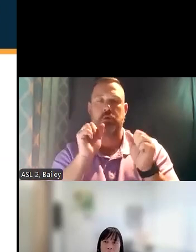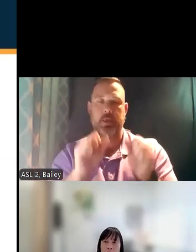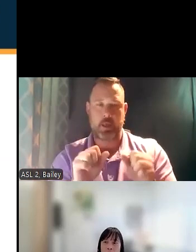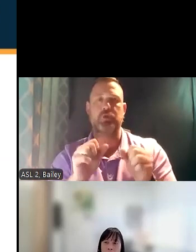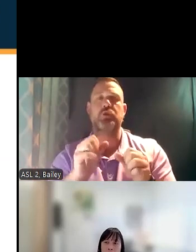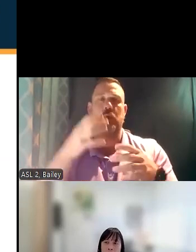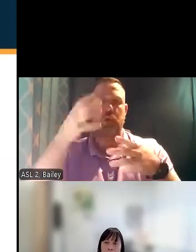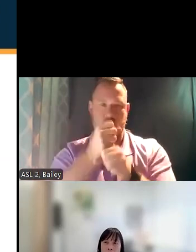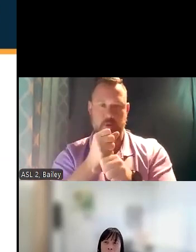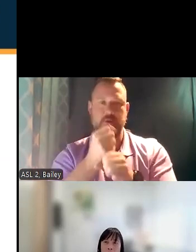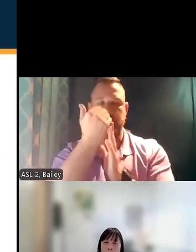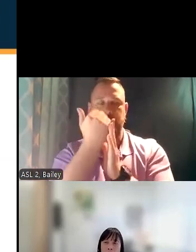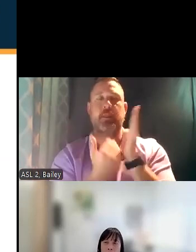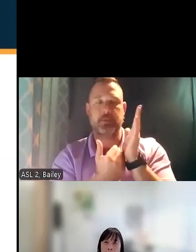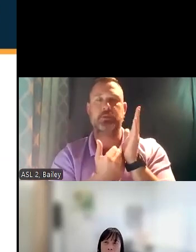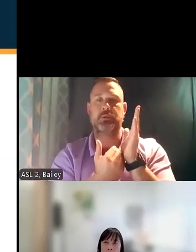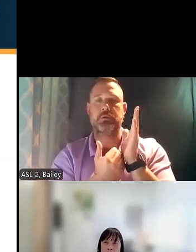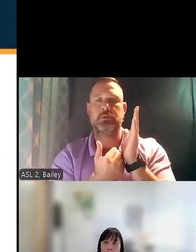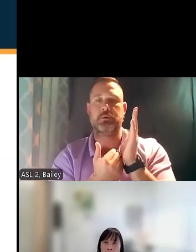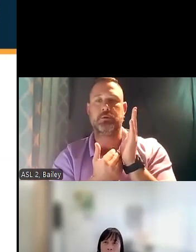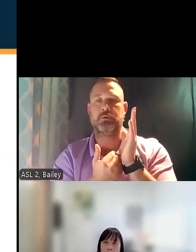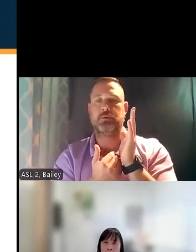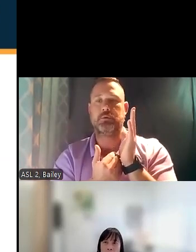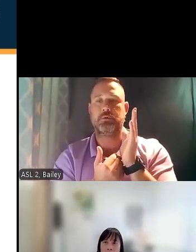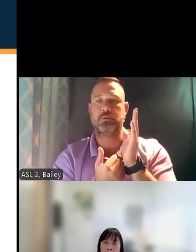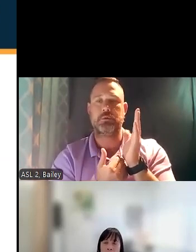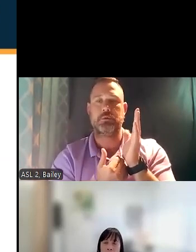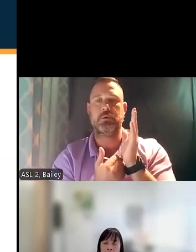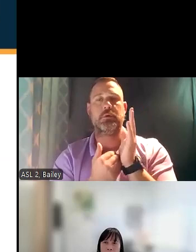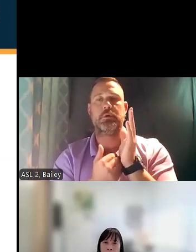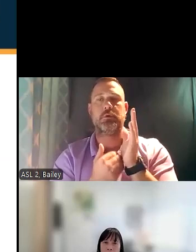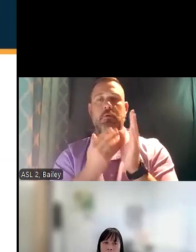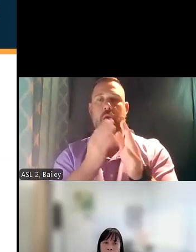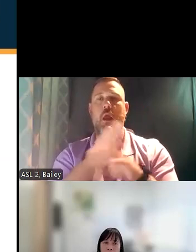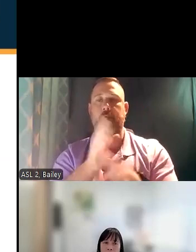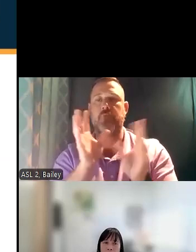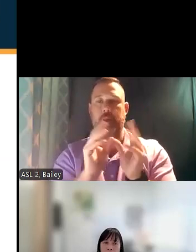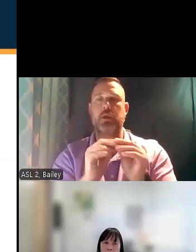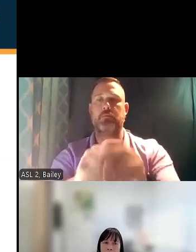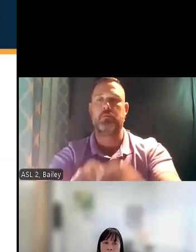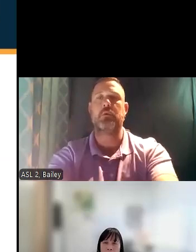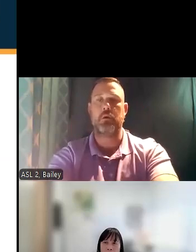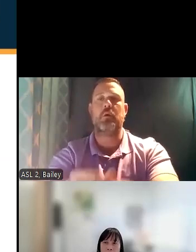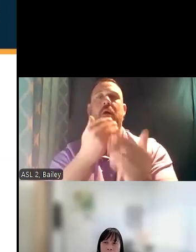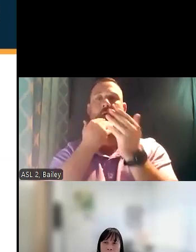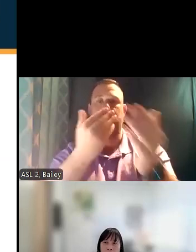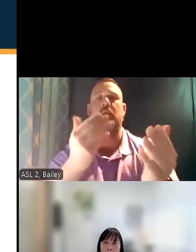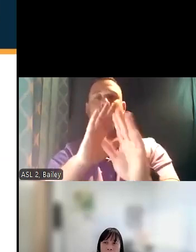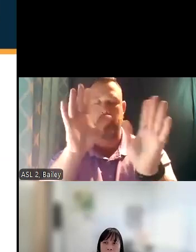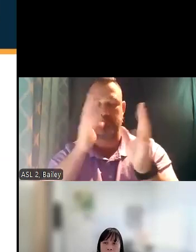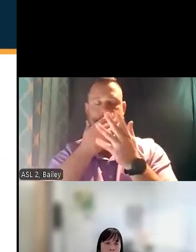a comprehensive list if we can do that after the meeting. Thank you all so